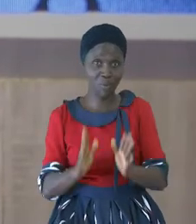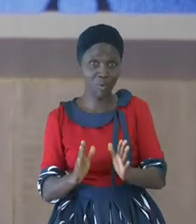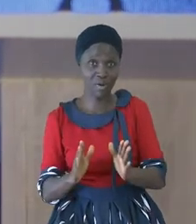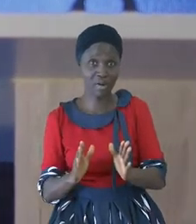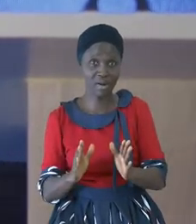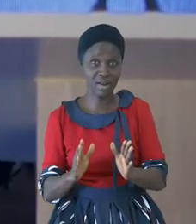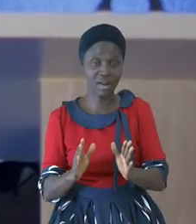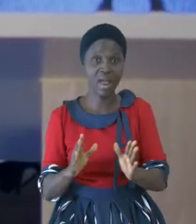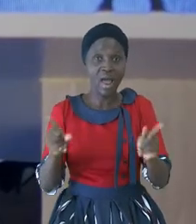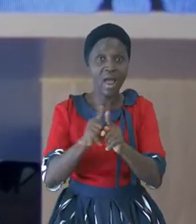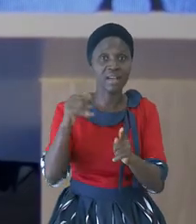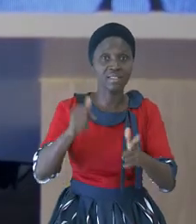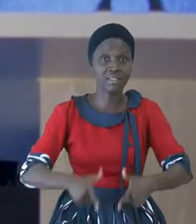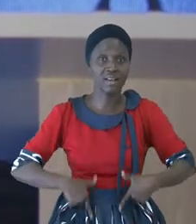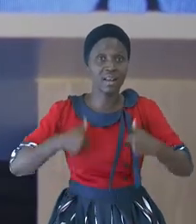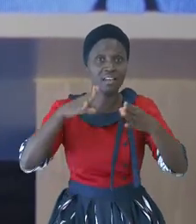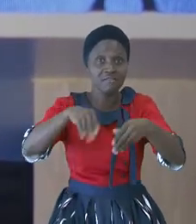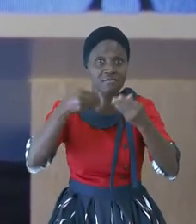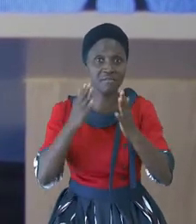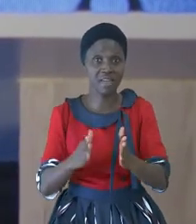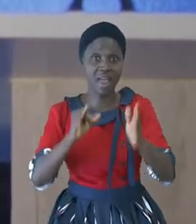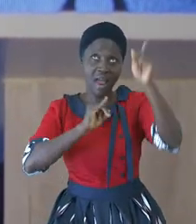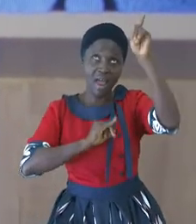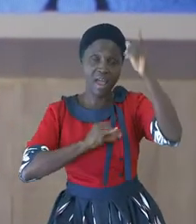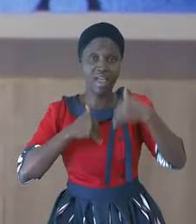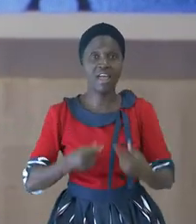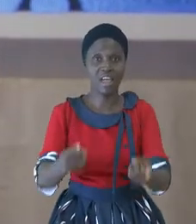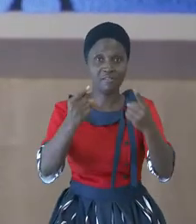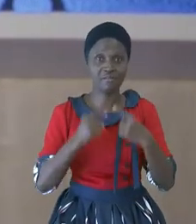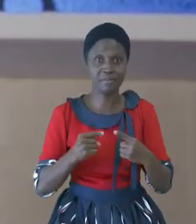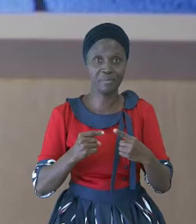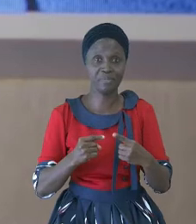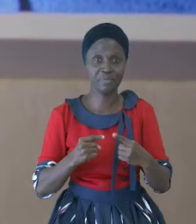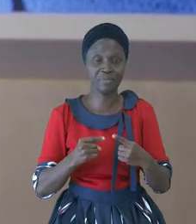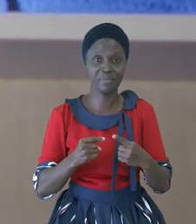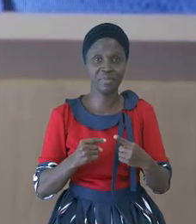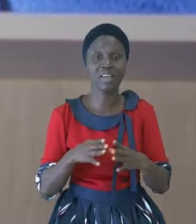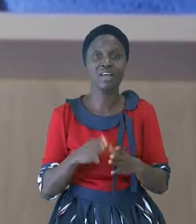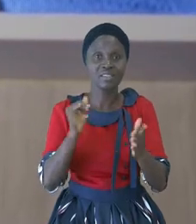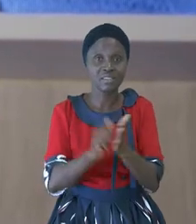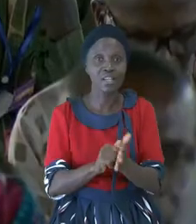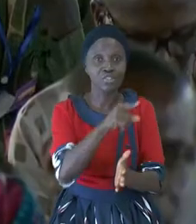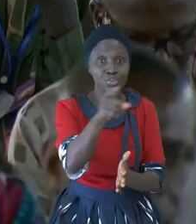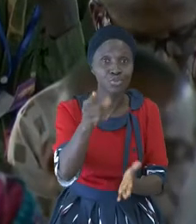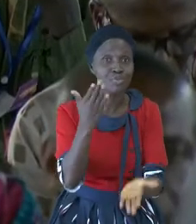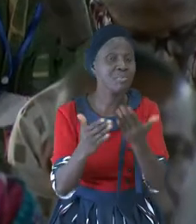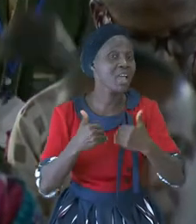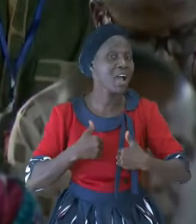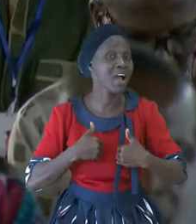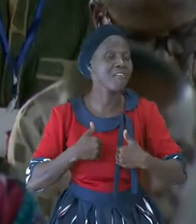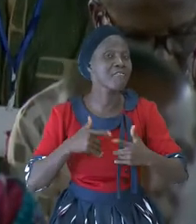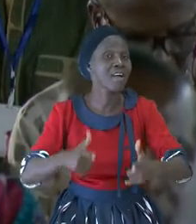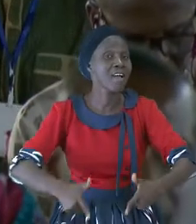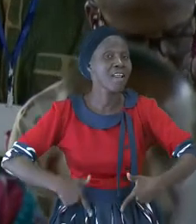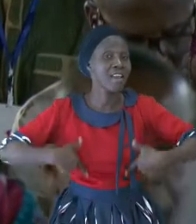life giver. I am come that they might have life. New life.